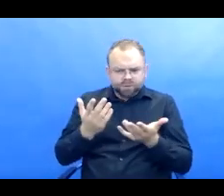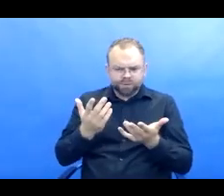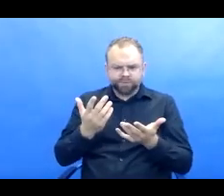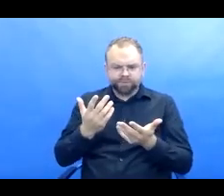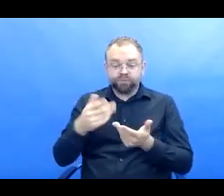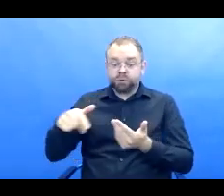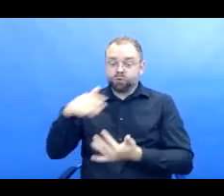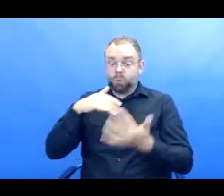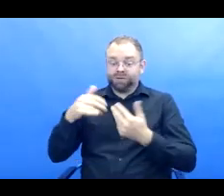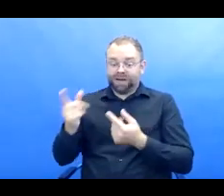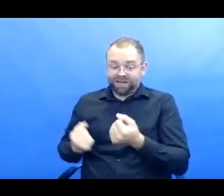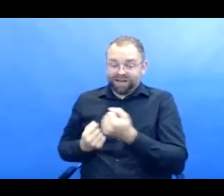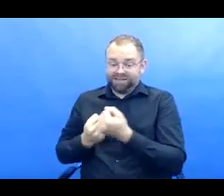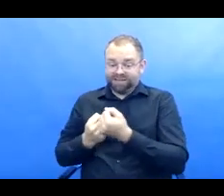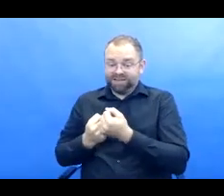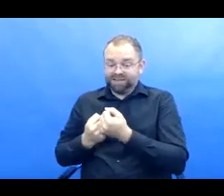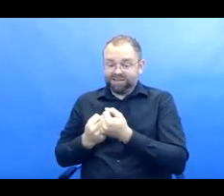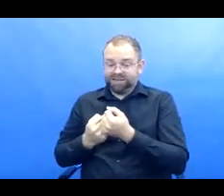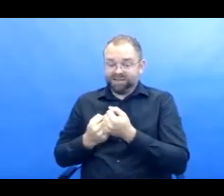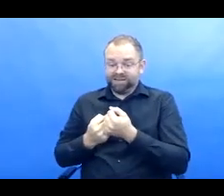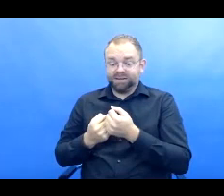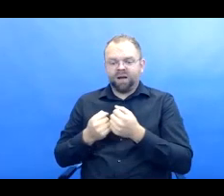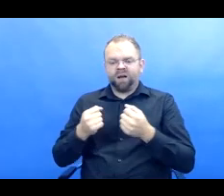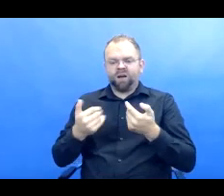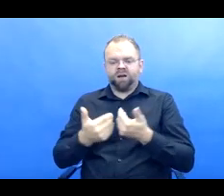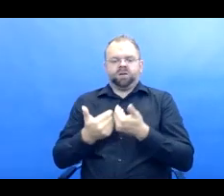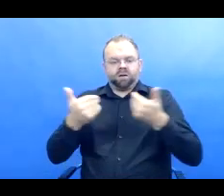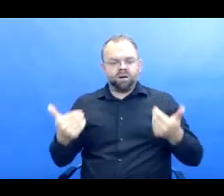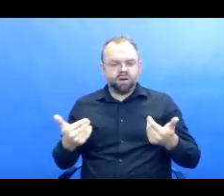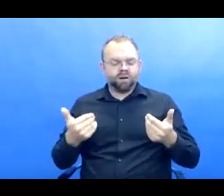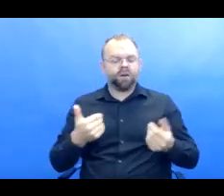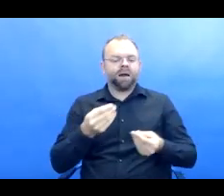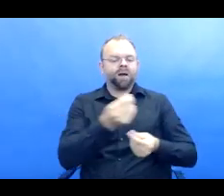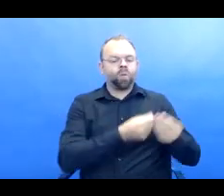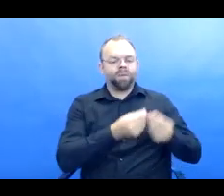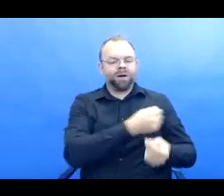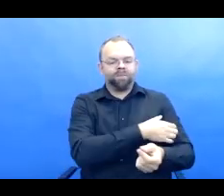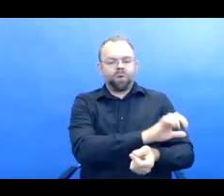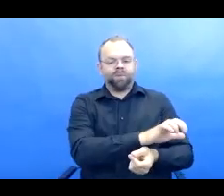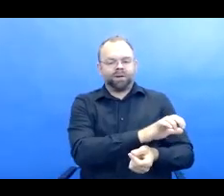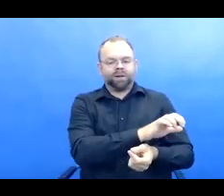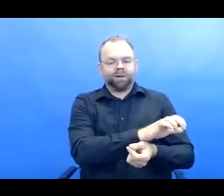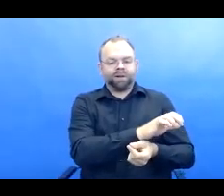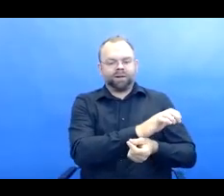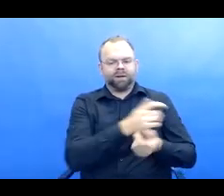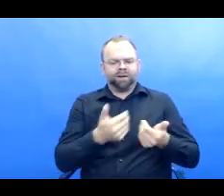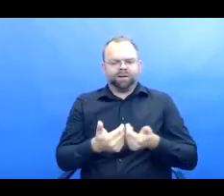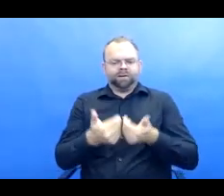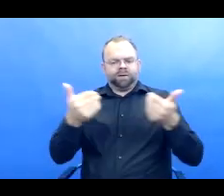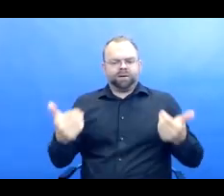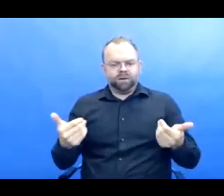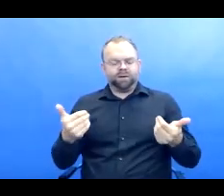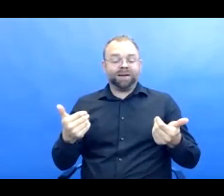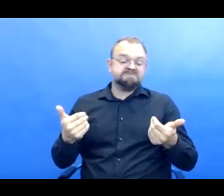probably because the two are managed by different ministries, and